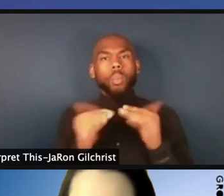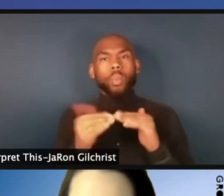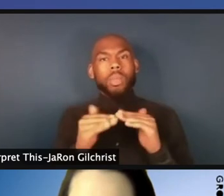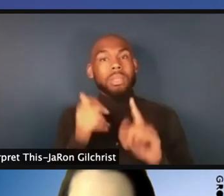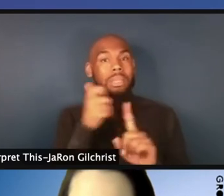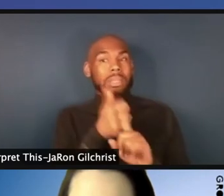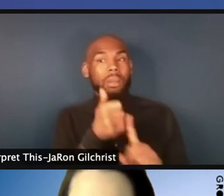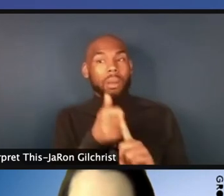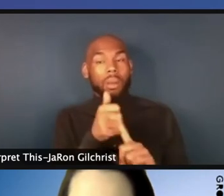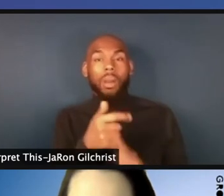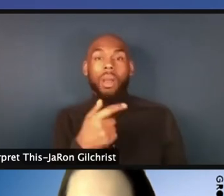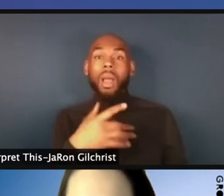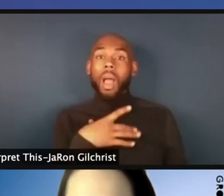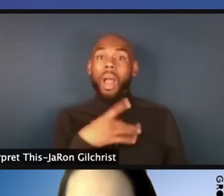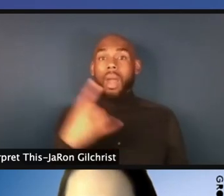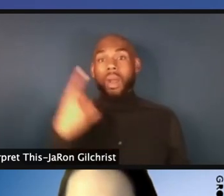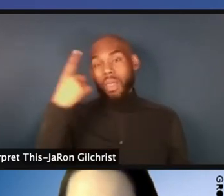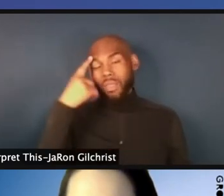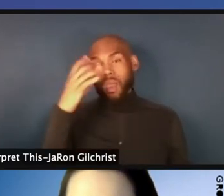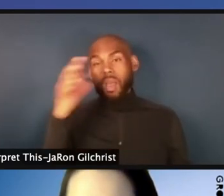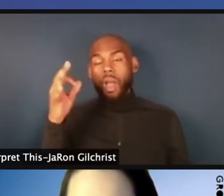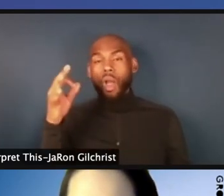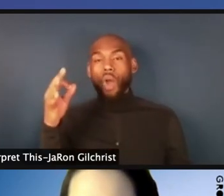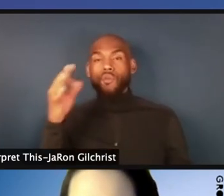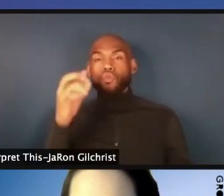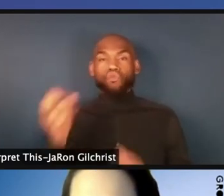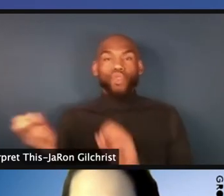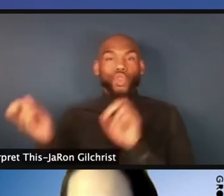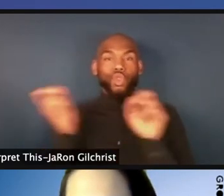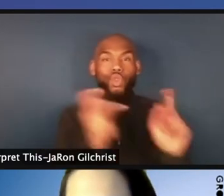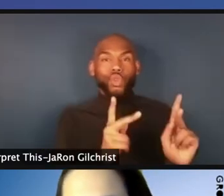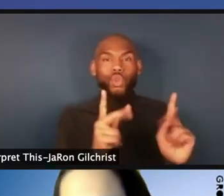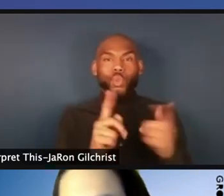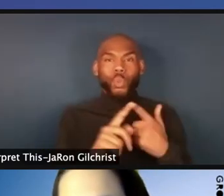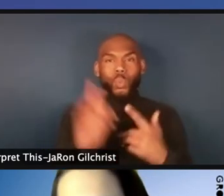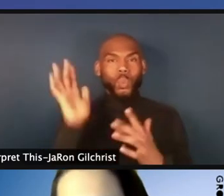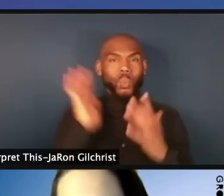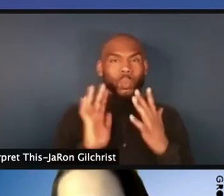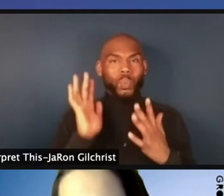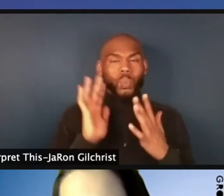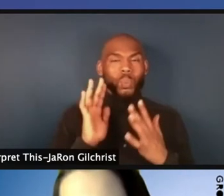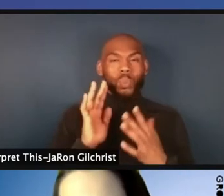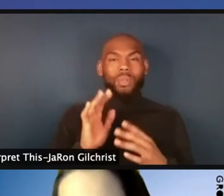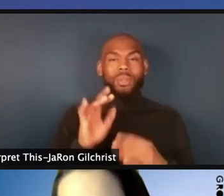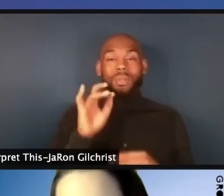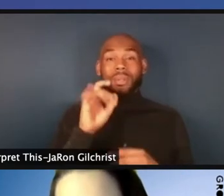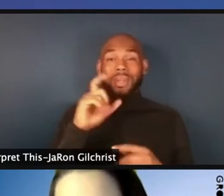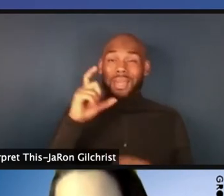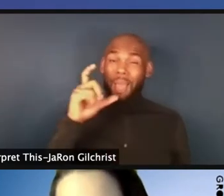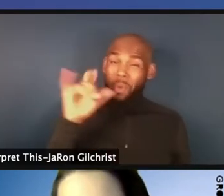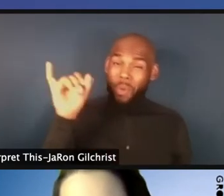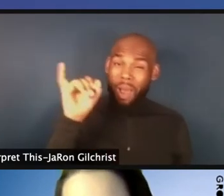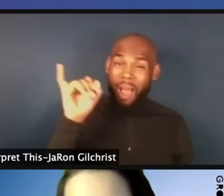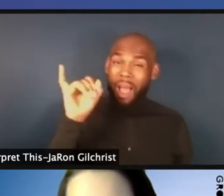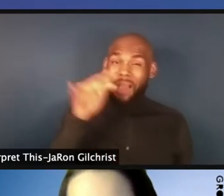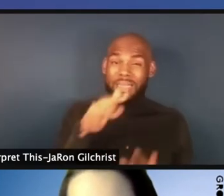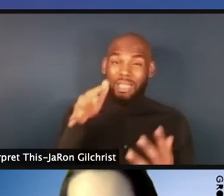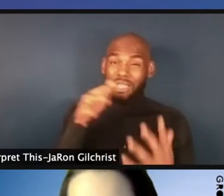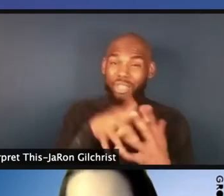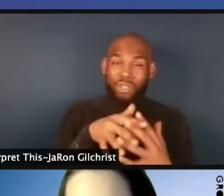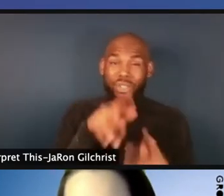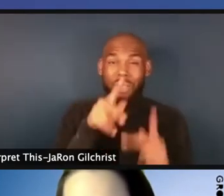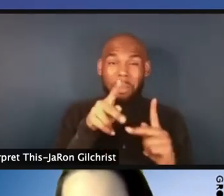of it as a returning to the Indigenous lifeways that were of these lands. And again, capital I Indigenous people from across the world,